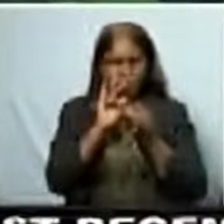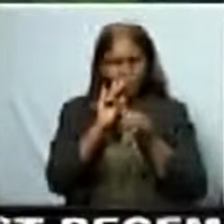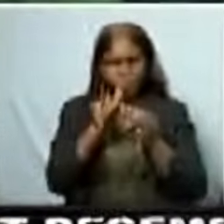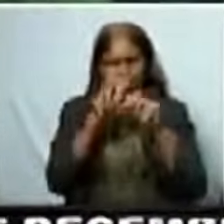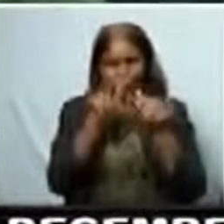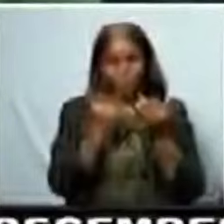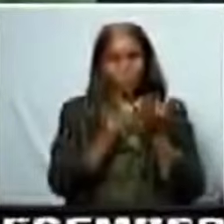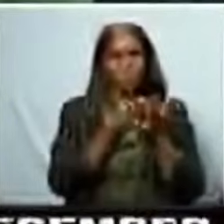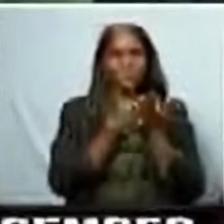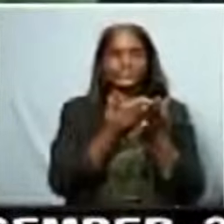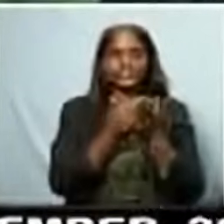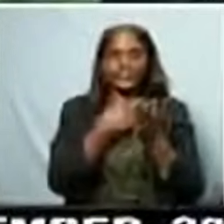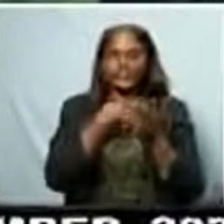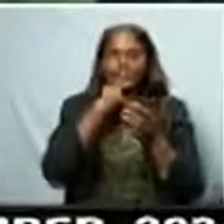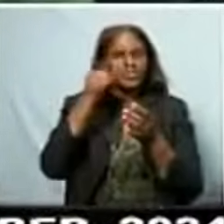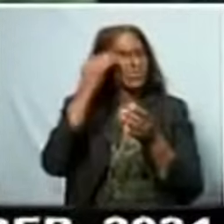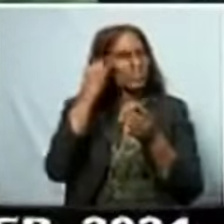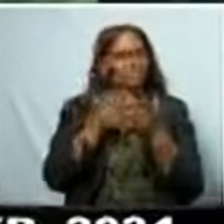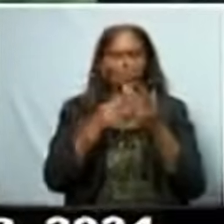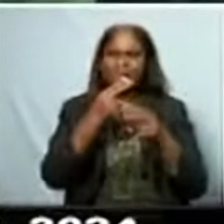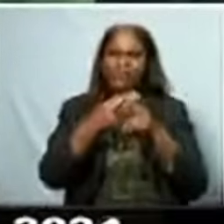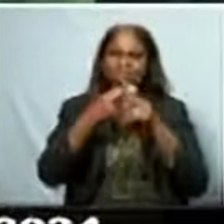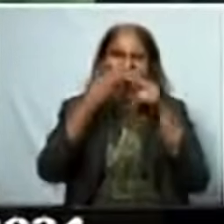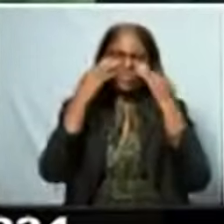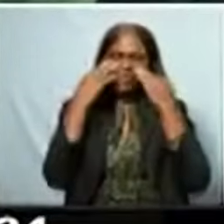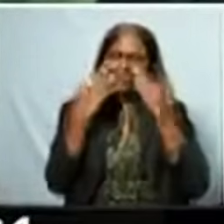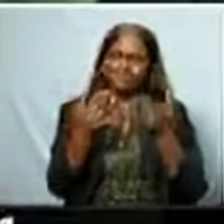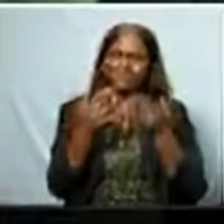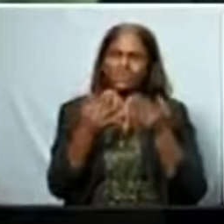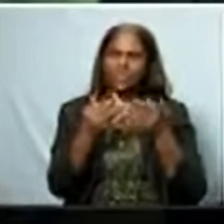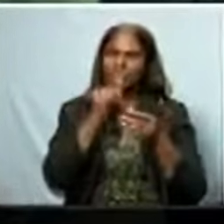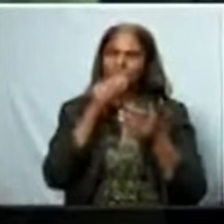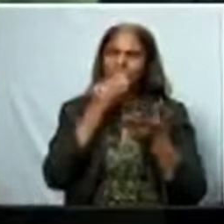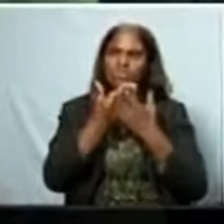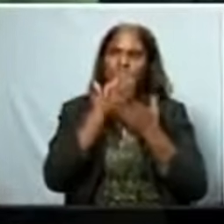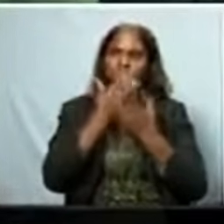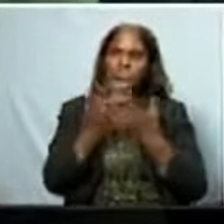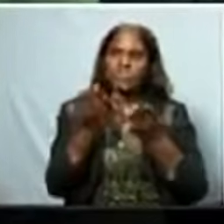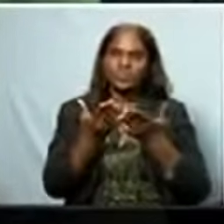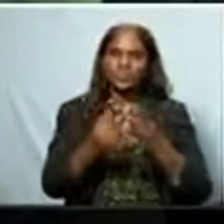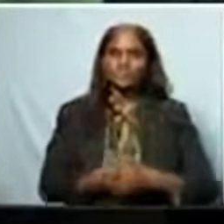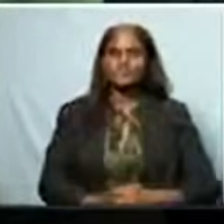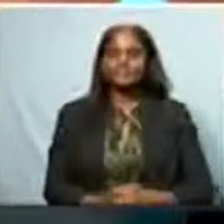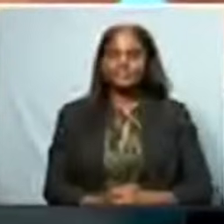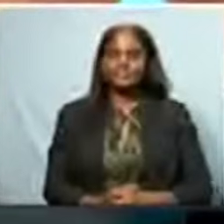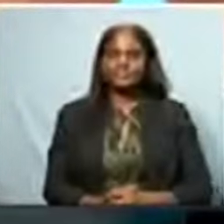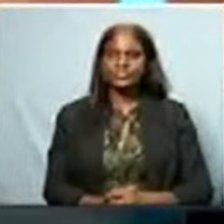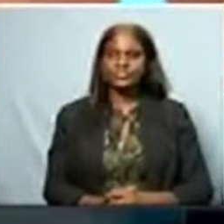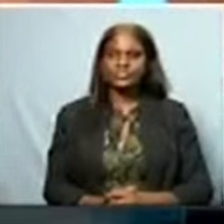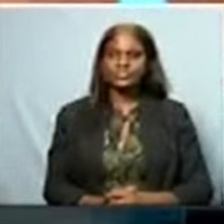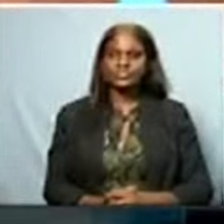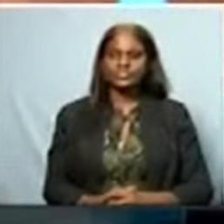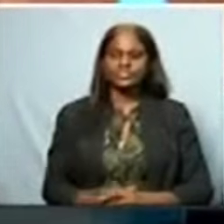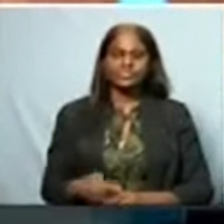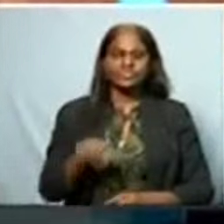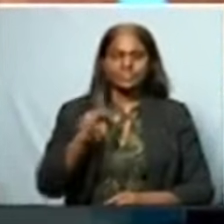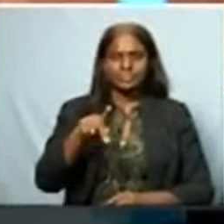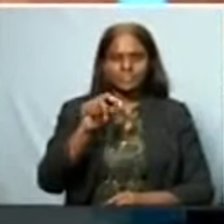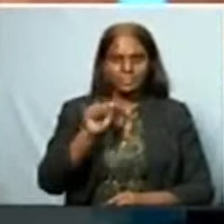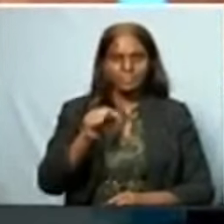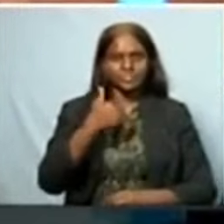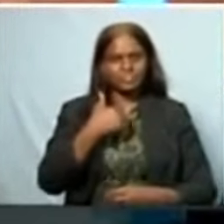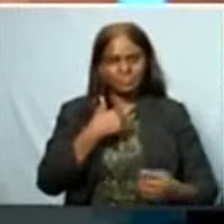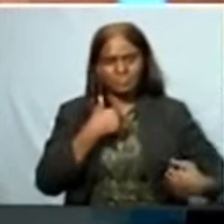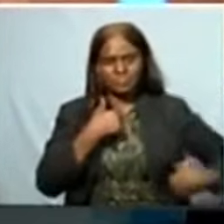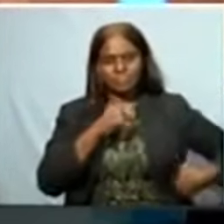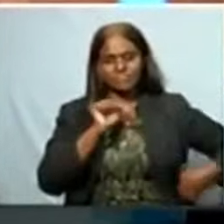this, I don't know what you can call it. Basically, it's not fair. Thank you. PS, let's have that contract, the